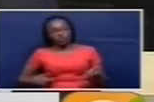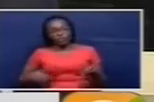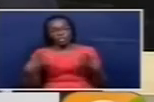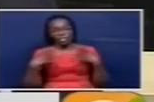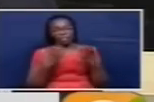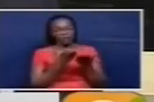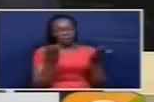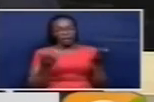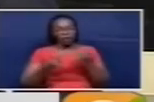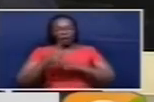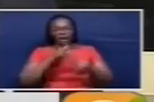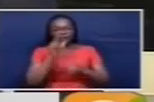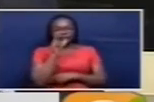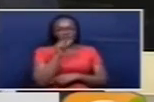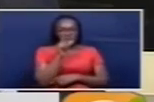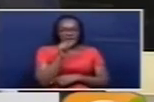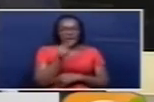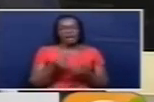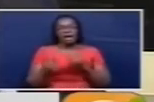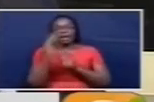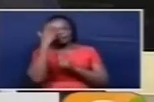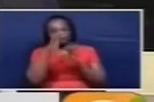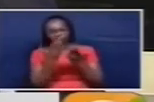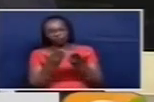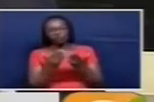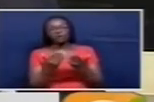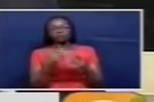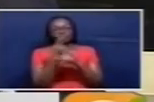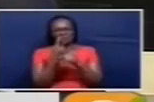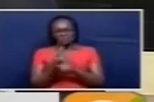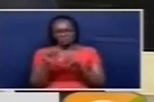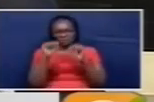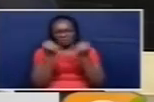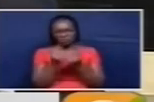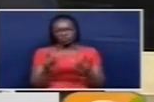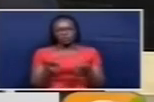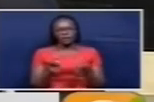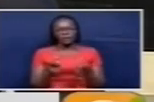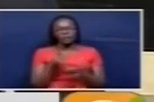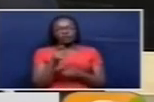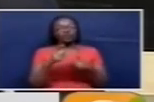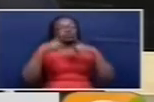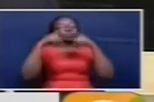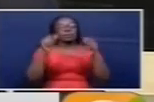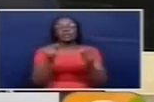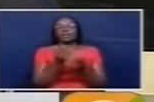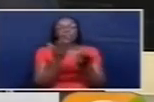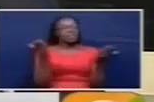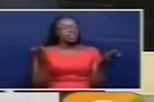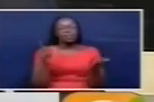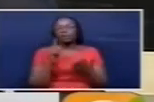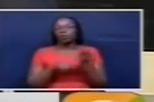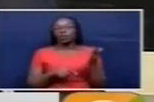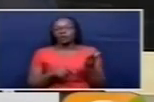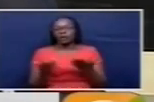very active on Twitter and Facebook and even now Snapchat and what have you. Your message to the youth, and just in terms of